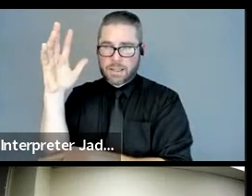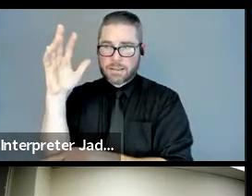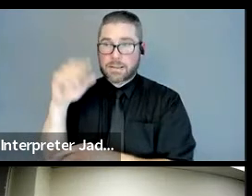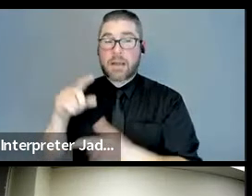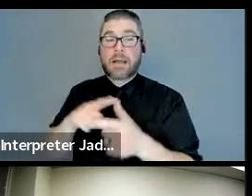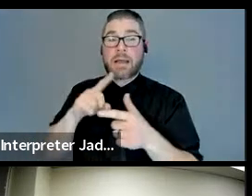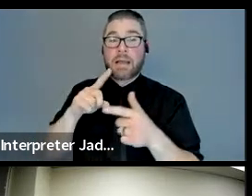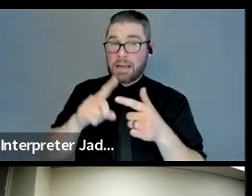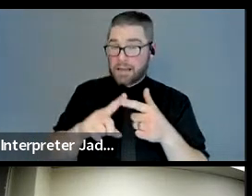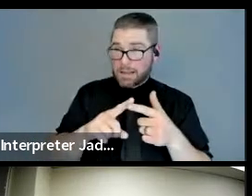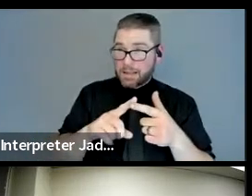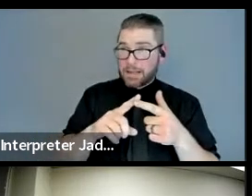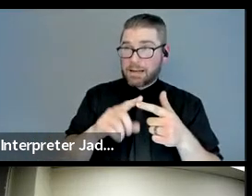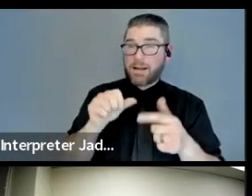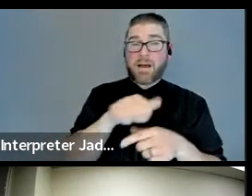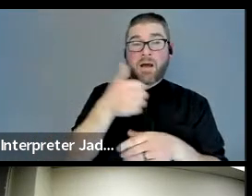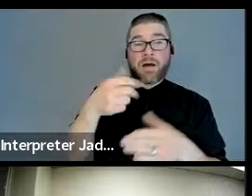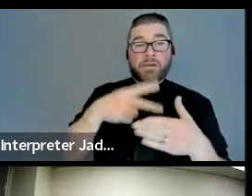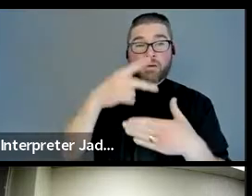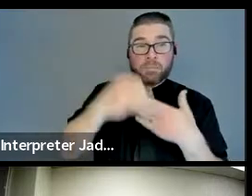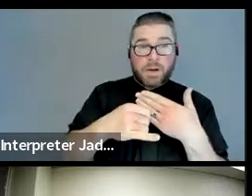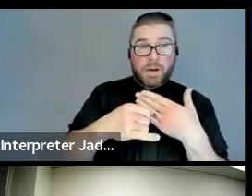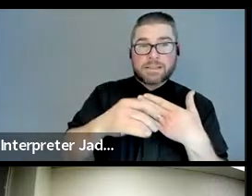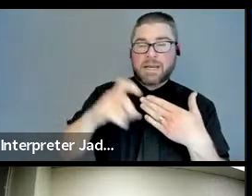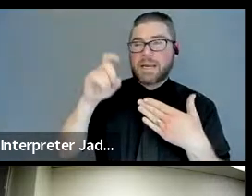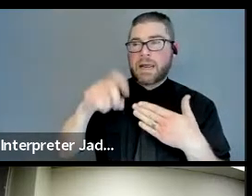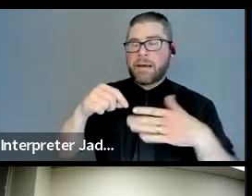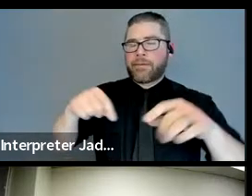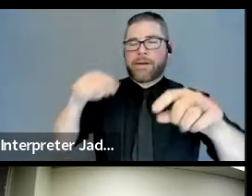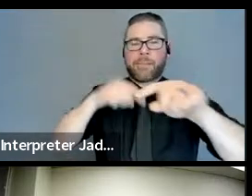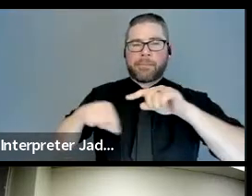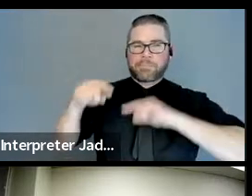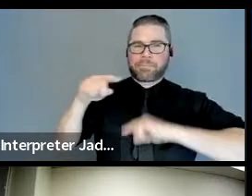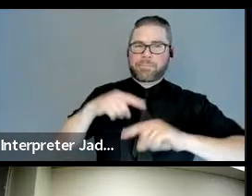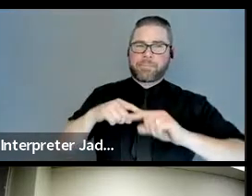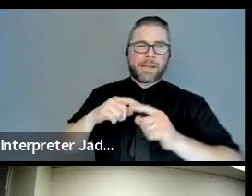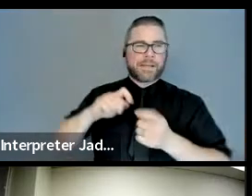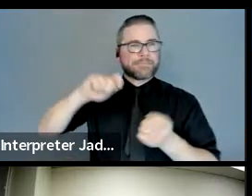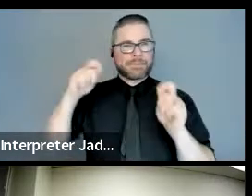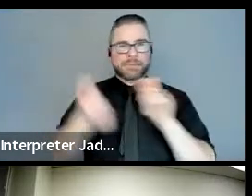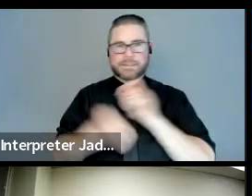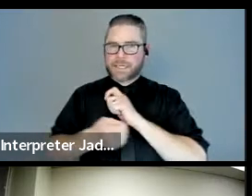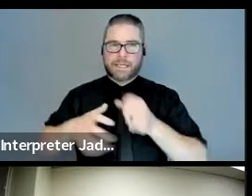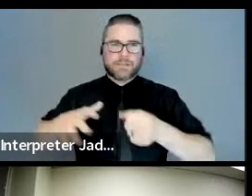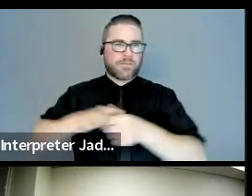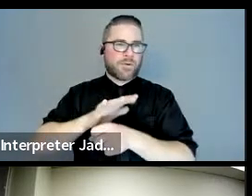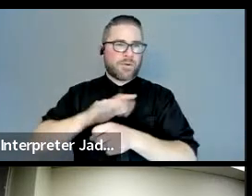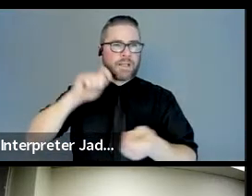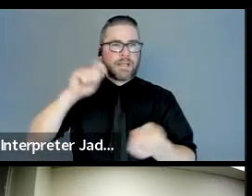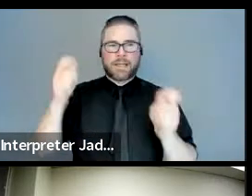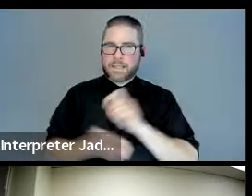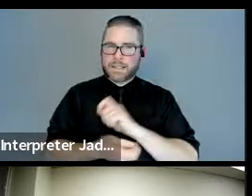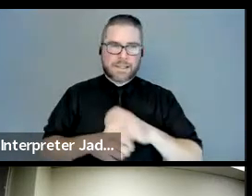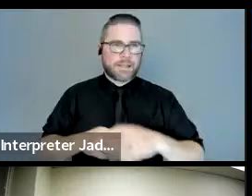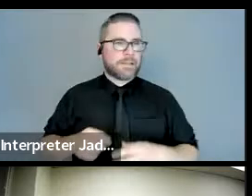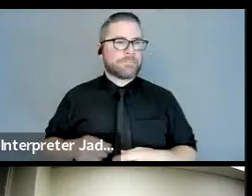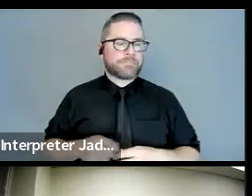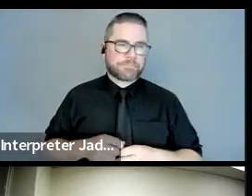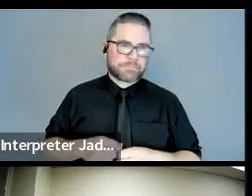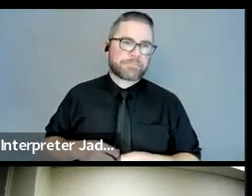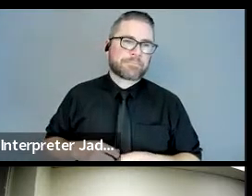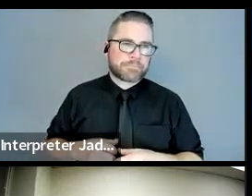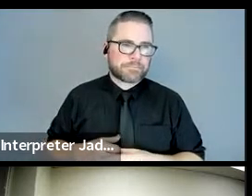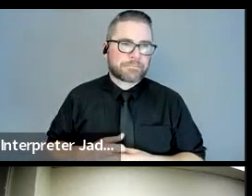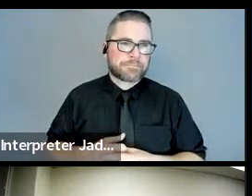one that has really needed to be rescoped completely without the without Hello. being eligible. And